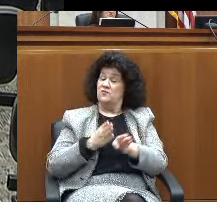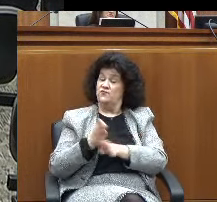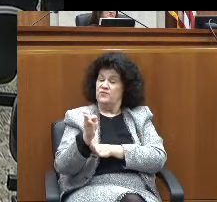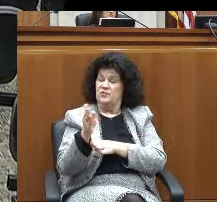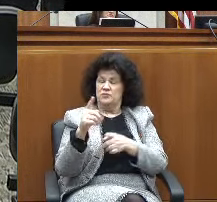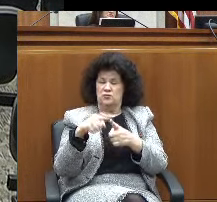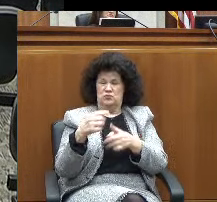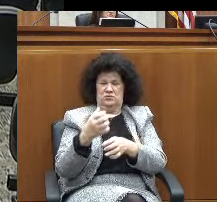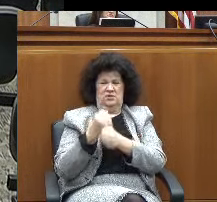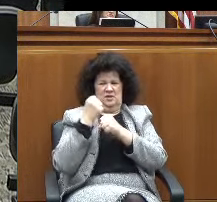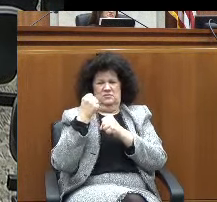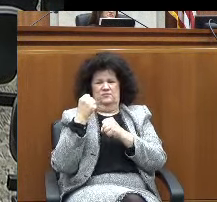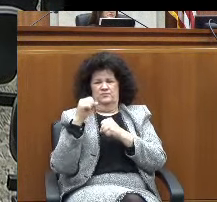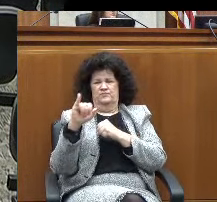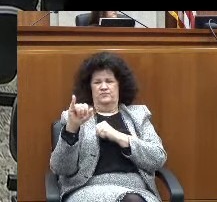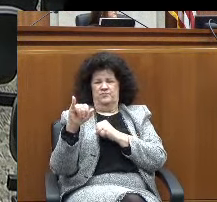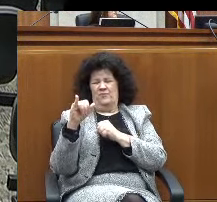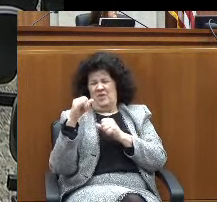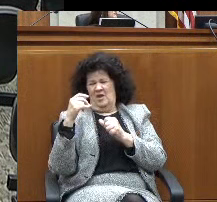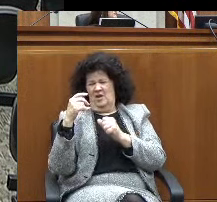an insight outside of their classroom.